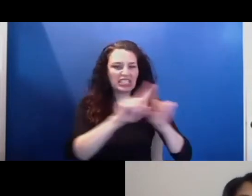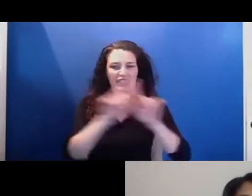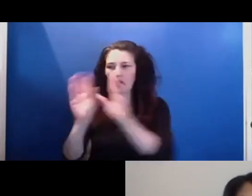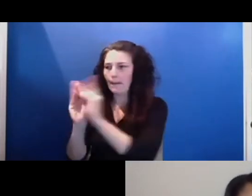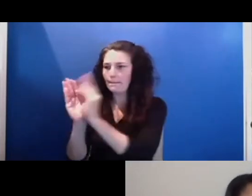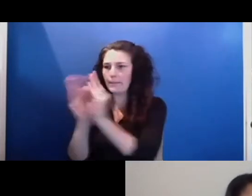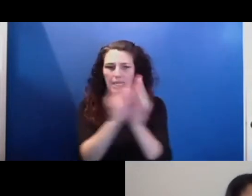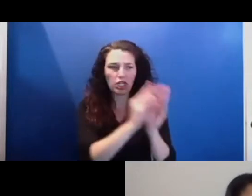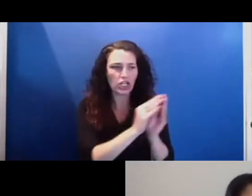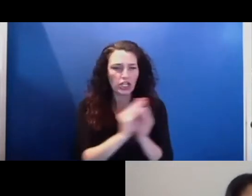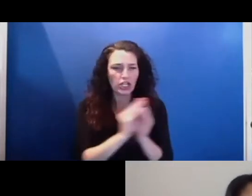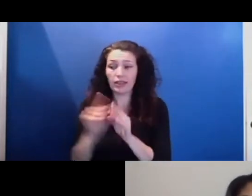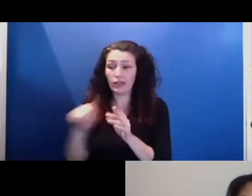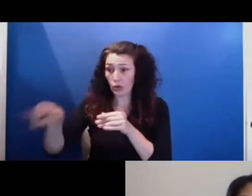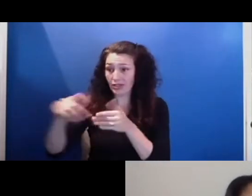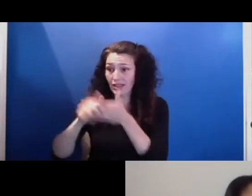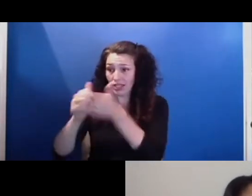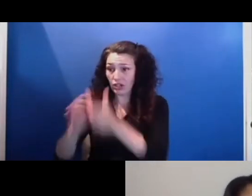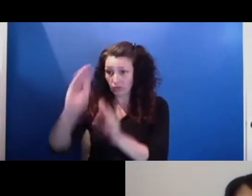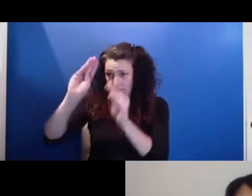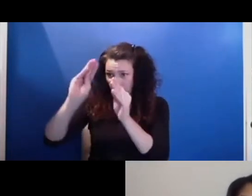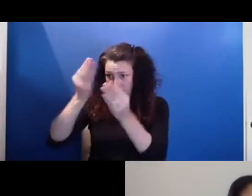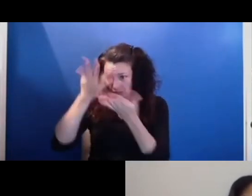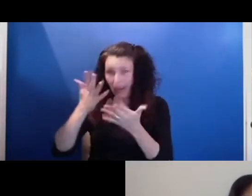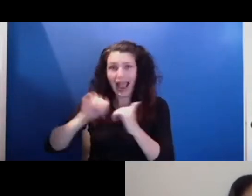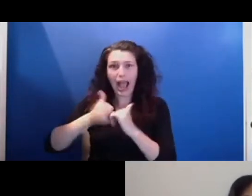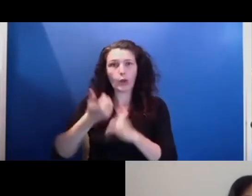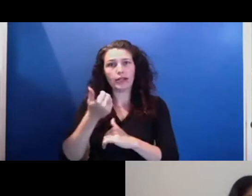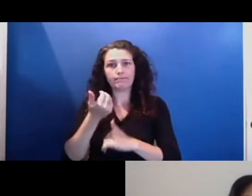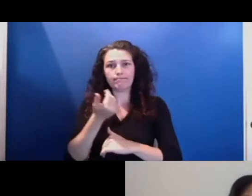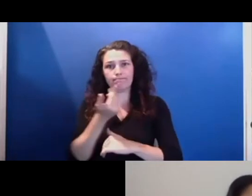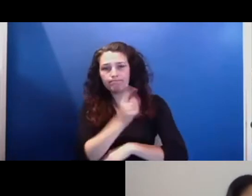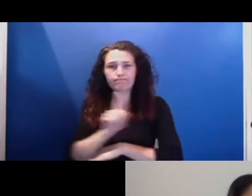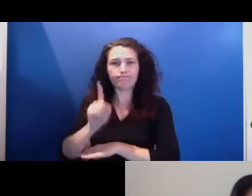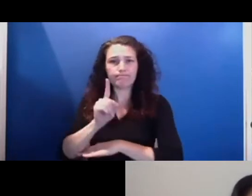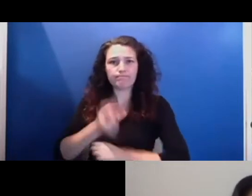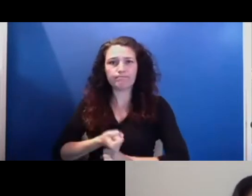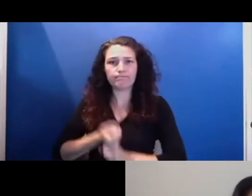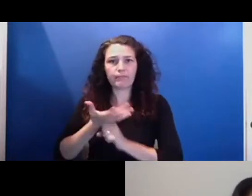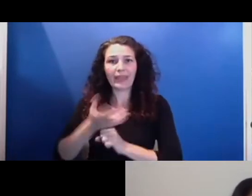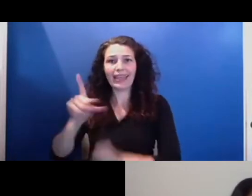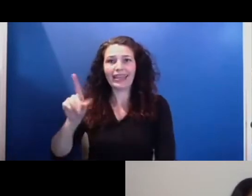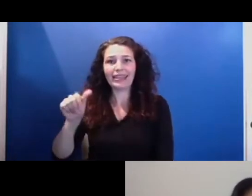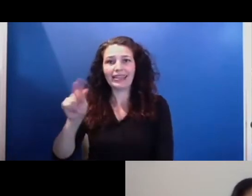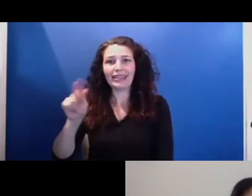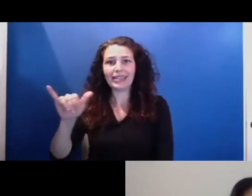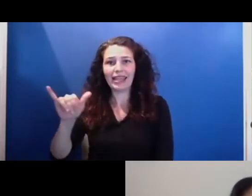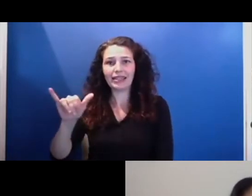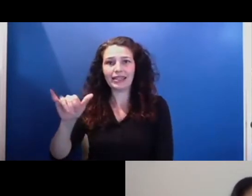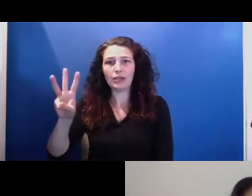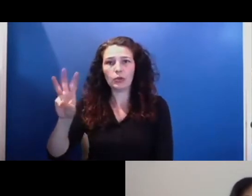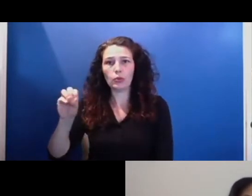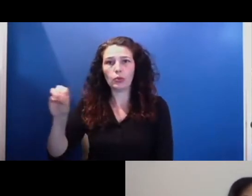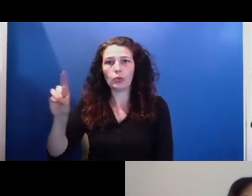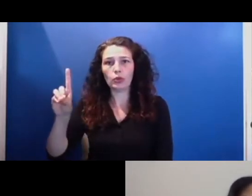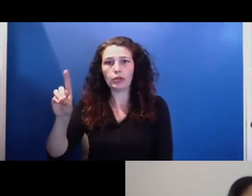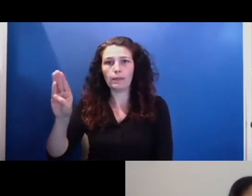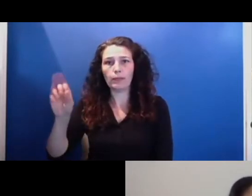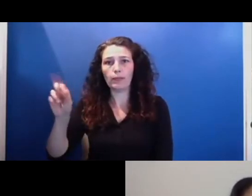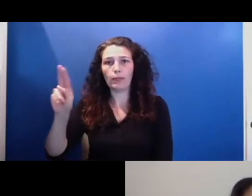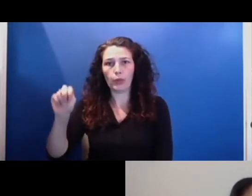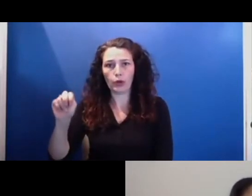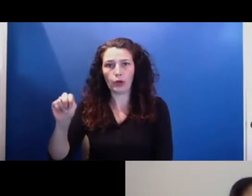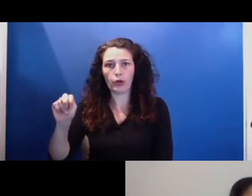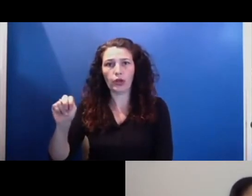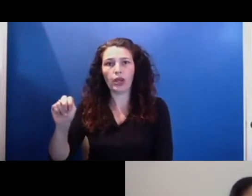met actor Danny Woodburn at an event, and he spoke with me just to tell you how